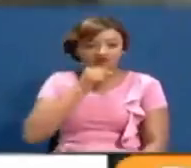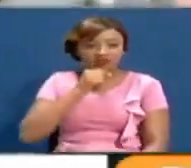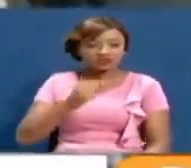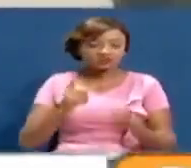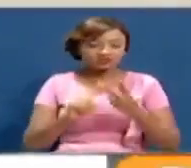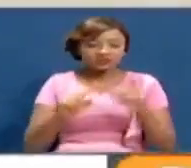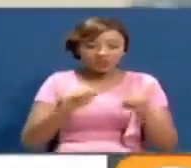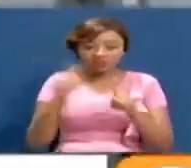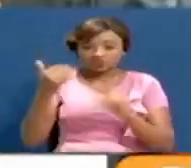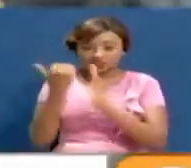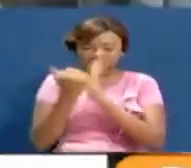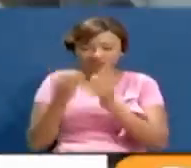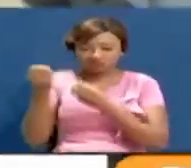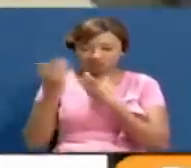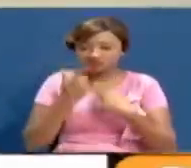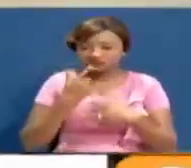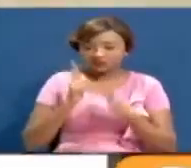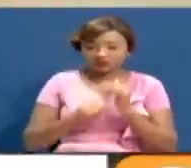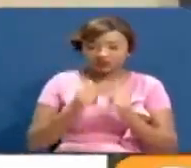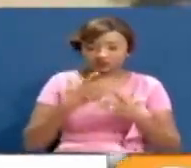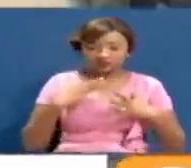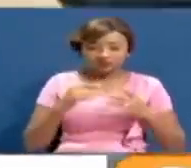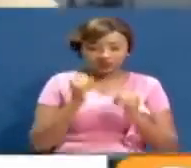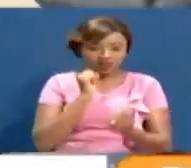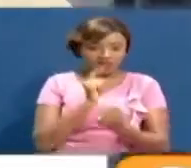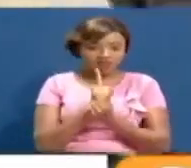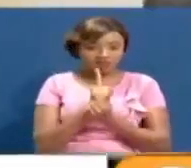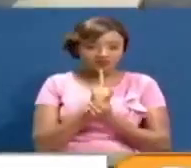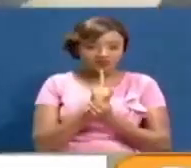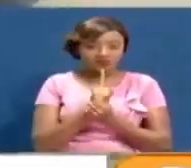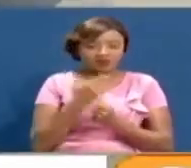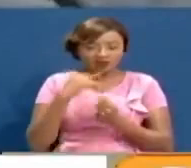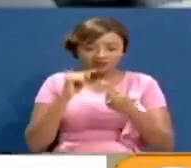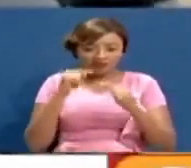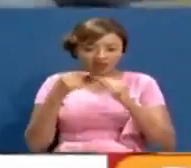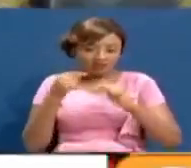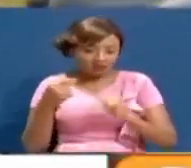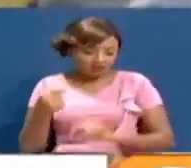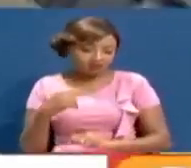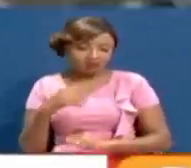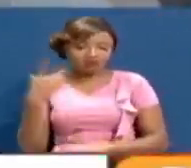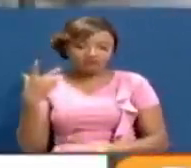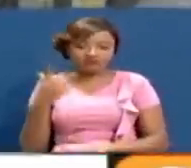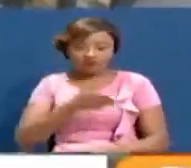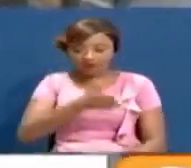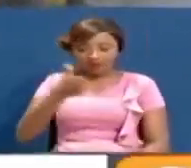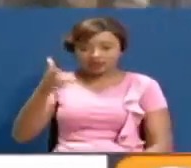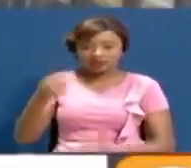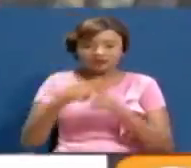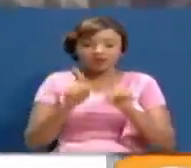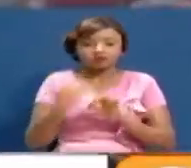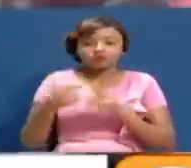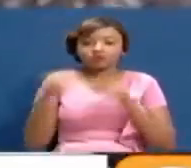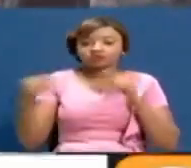Cross statement said that their frontline workers had assisted 11 people with gunshot wounds. Meanwhile, opposition presidential candidates